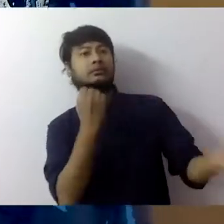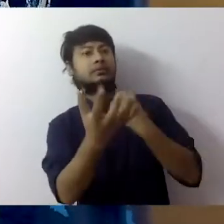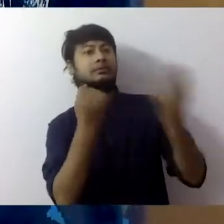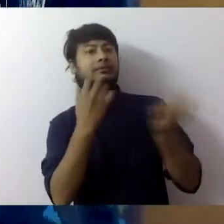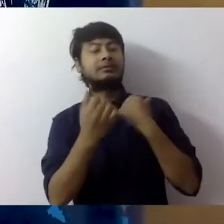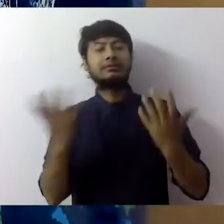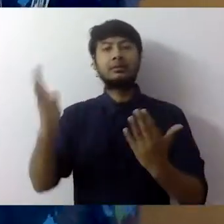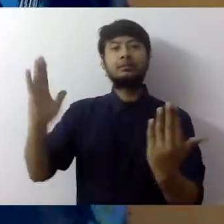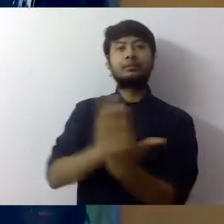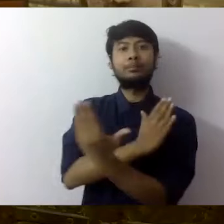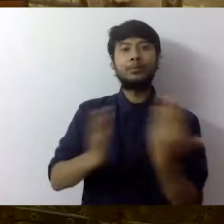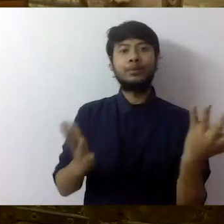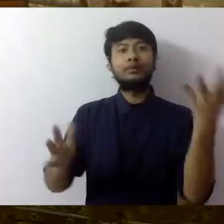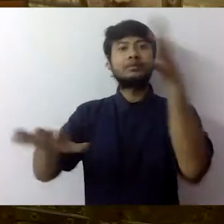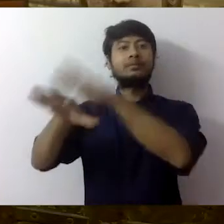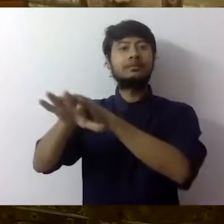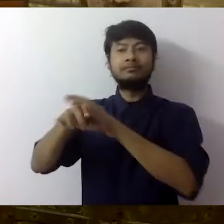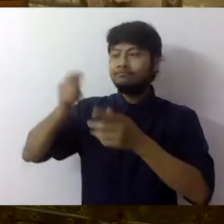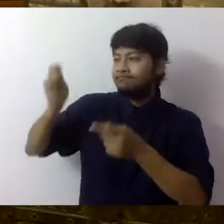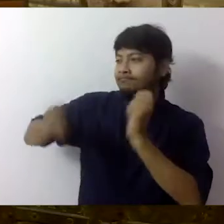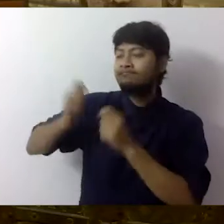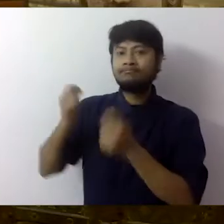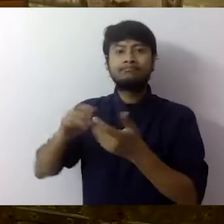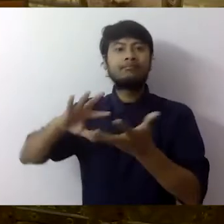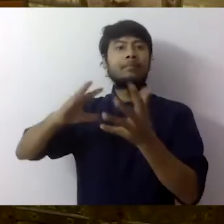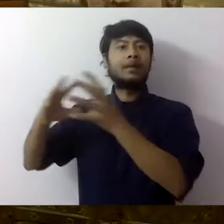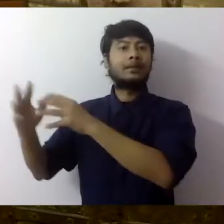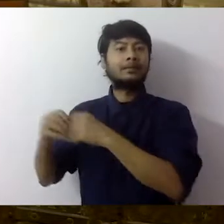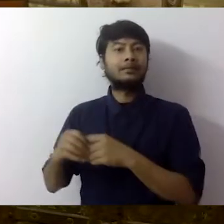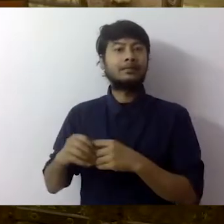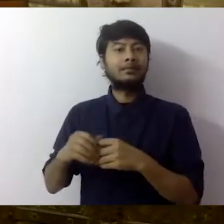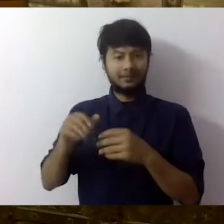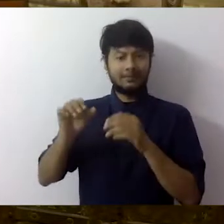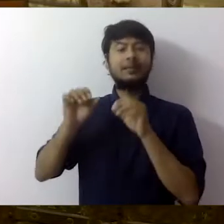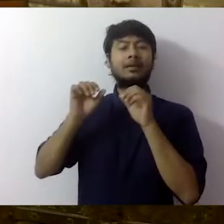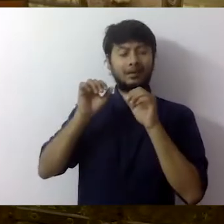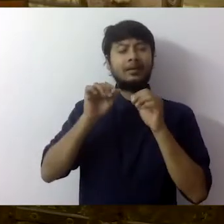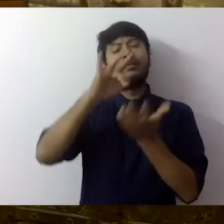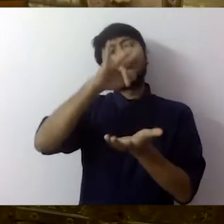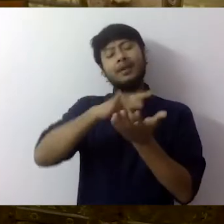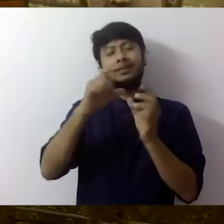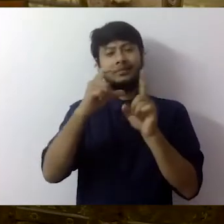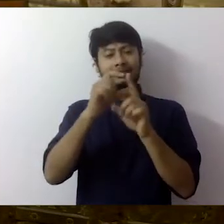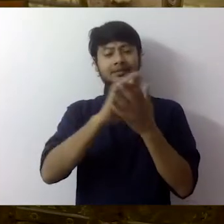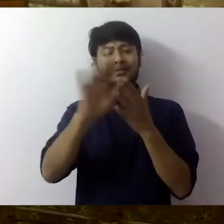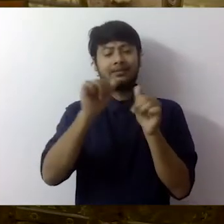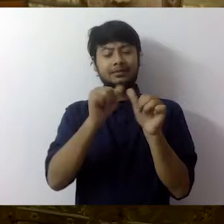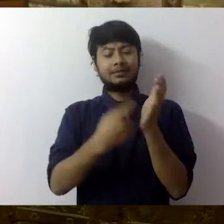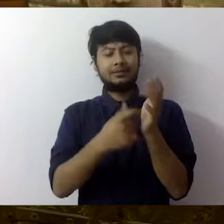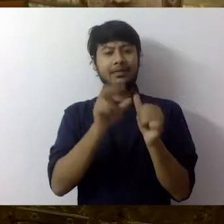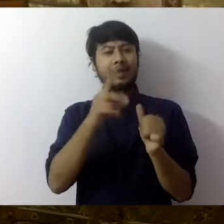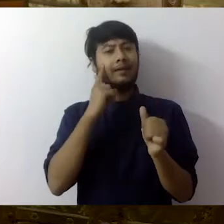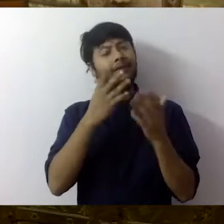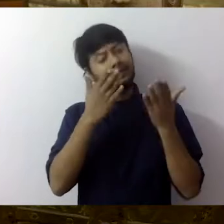musical instruments. Practicing out of a room in their locality, this group of youngsters have drummed up